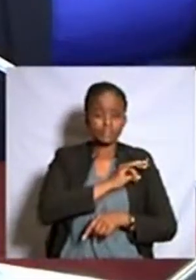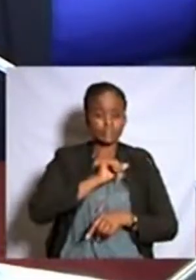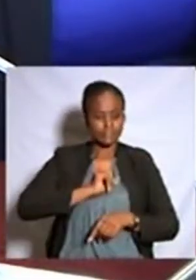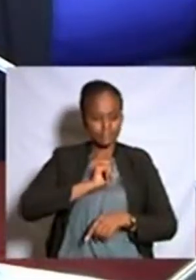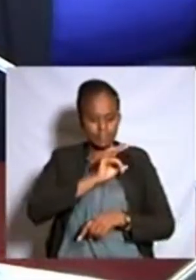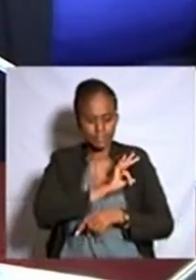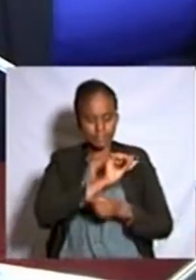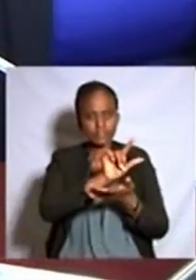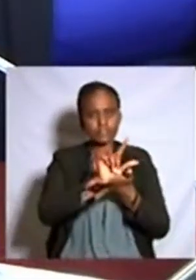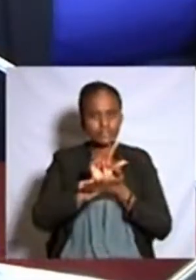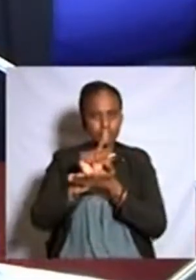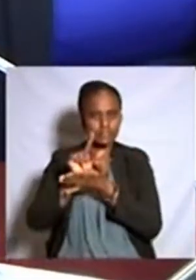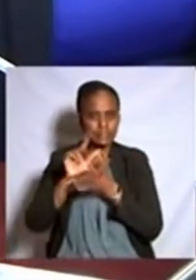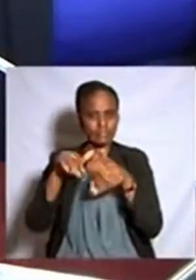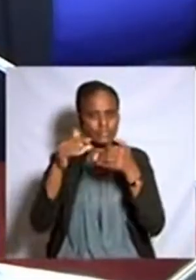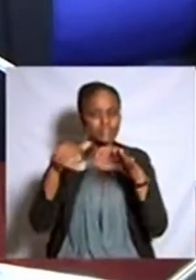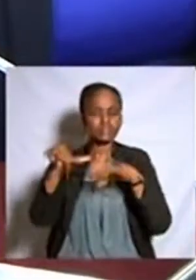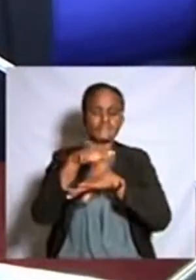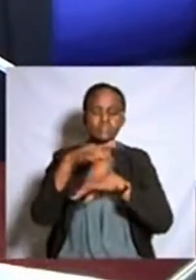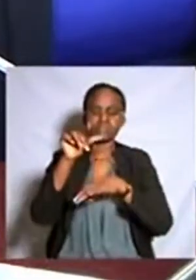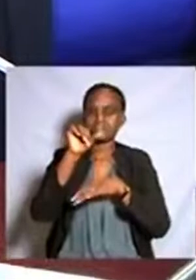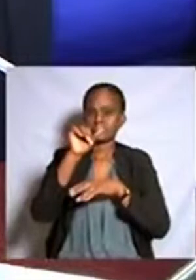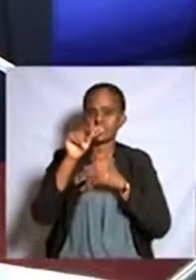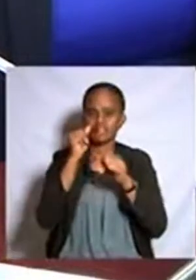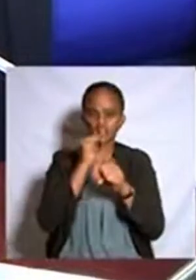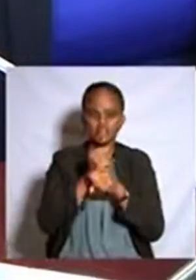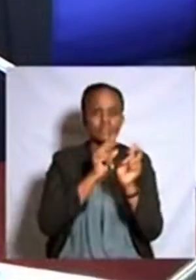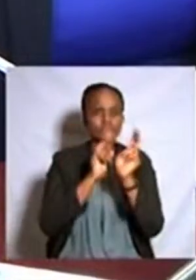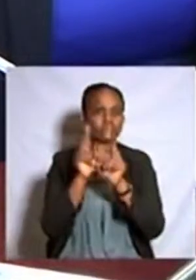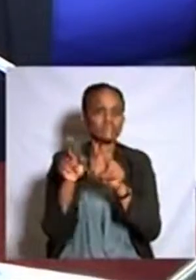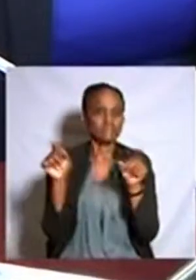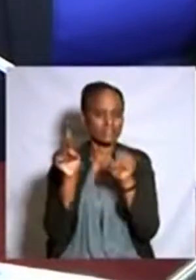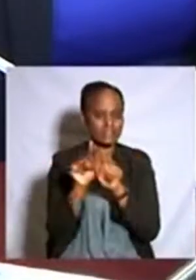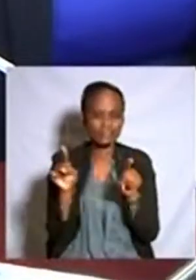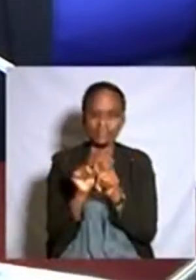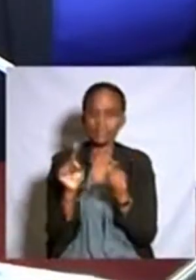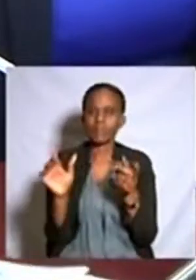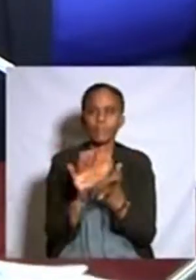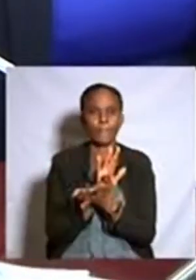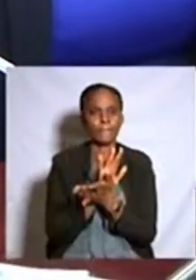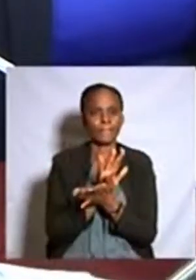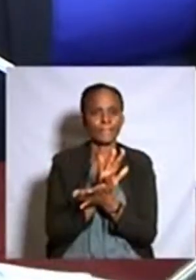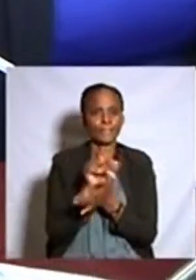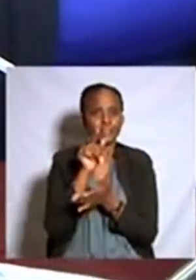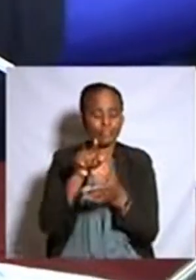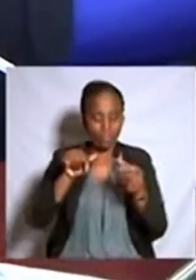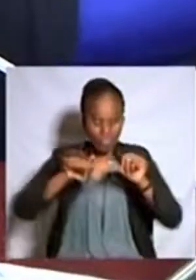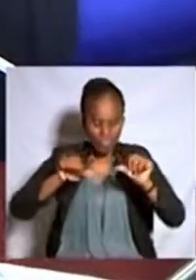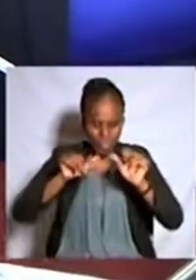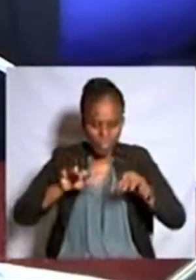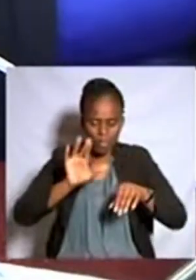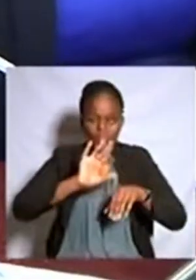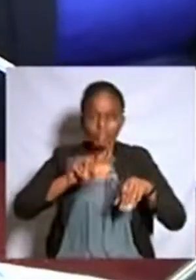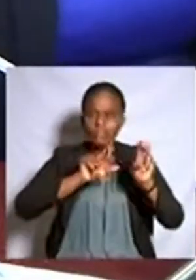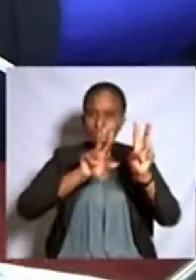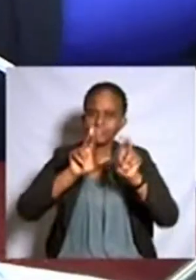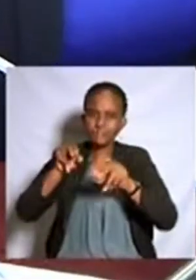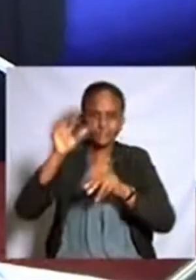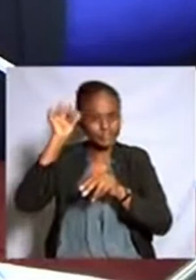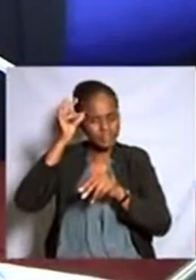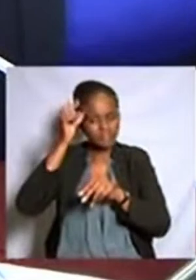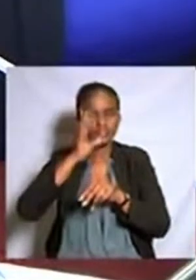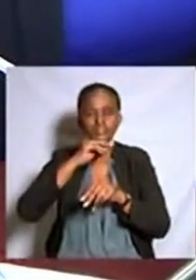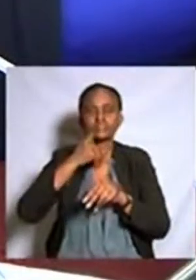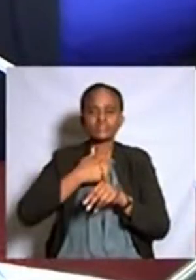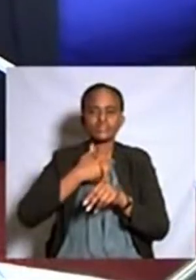issued above 20 years. The response, Chair, is on the same page. The auditor's observation is noted.